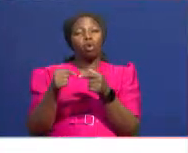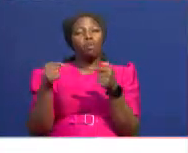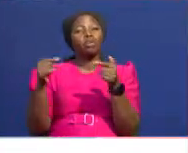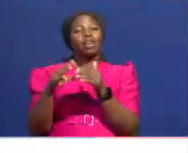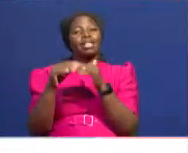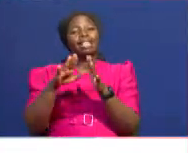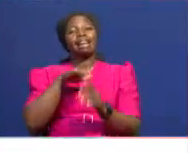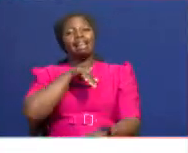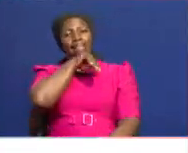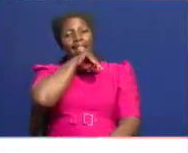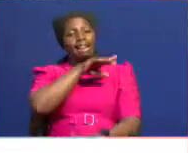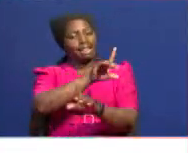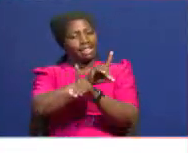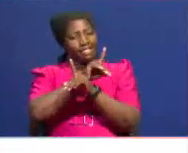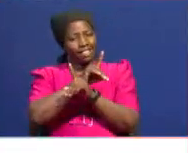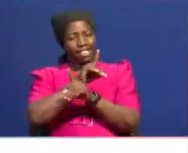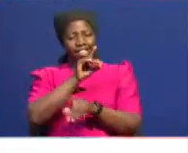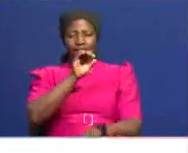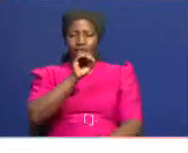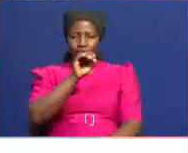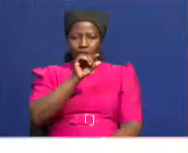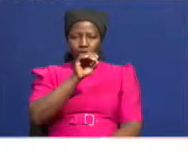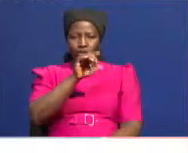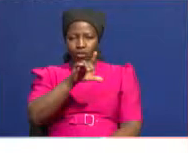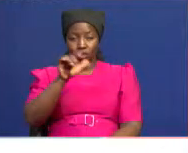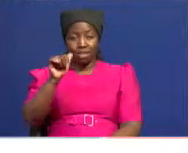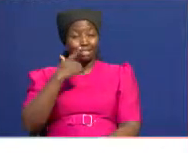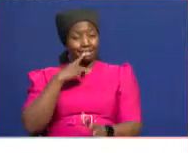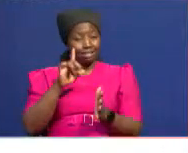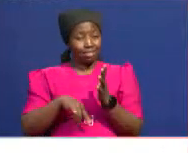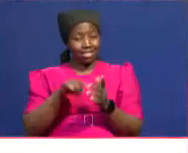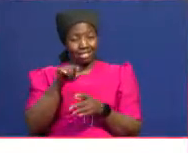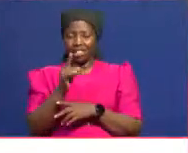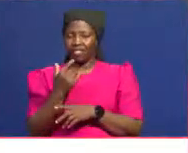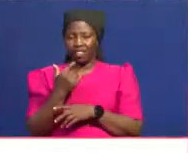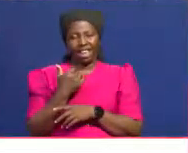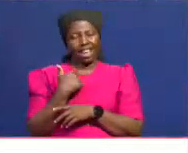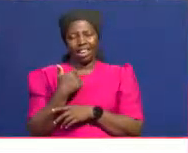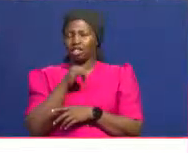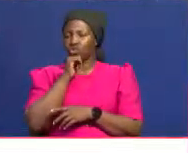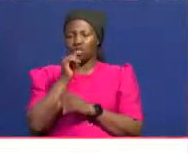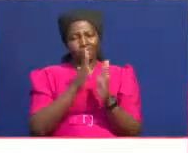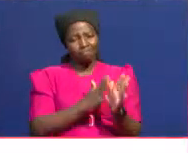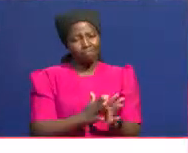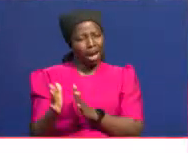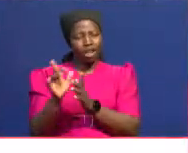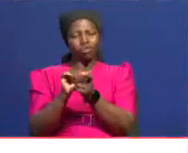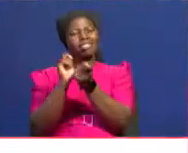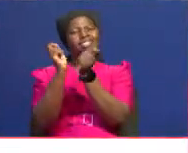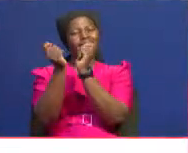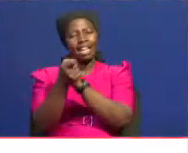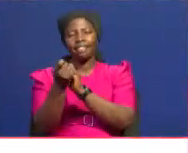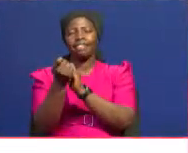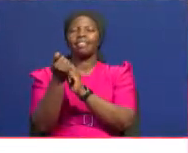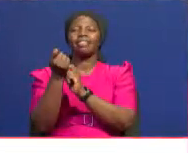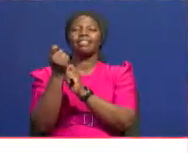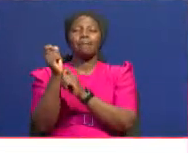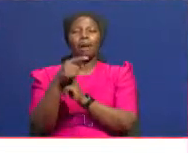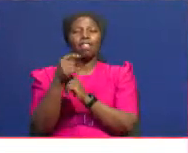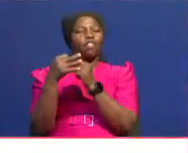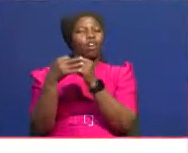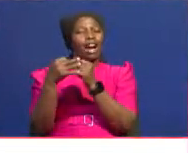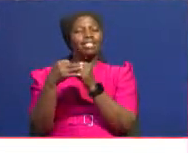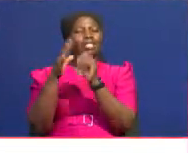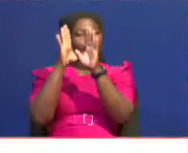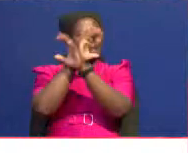Raila Odinga defended General Ogola, saying he'd not even at one point conspired to alter the results of the August